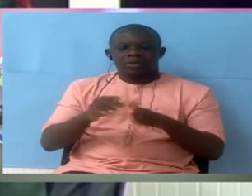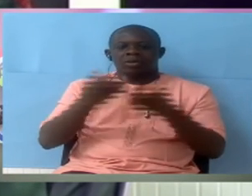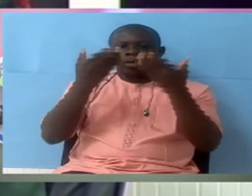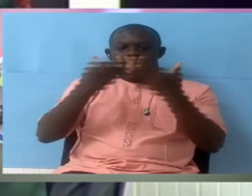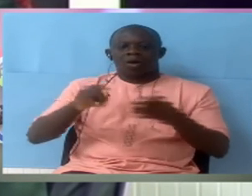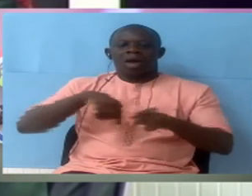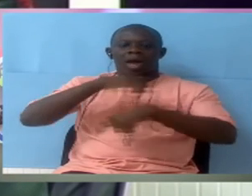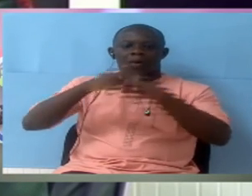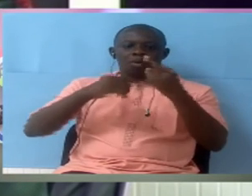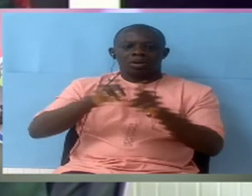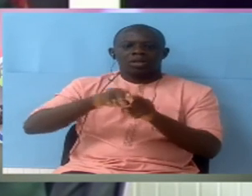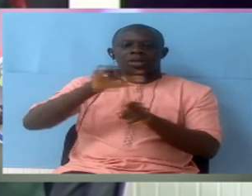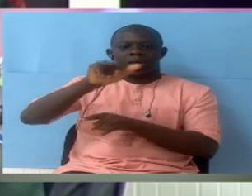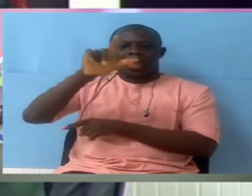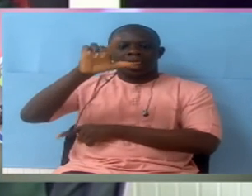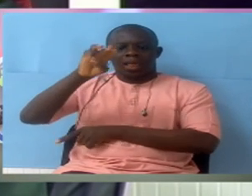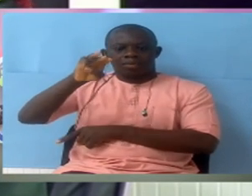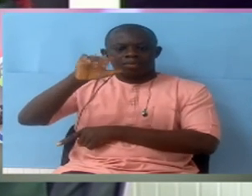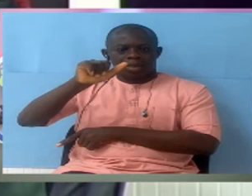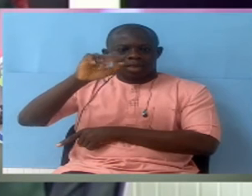particulars of Almamo,